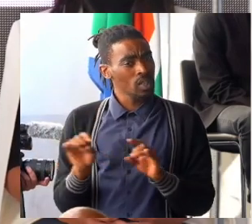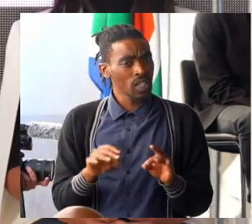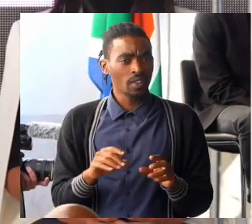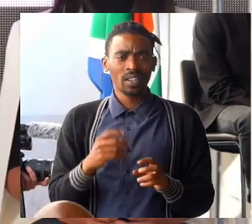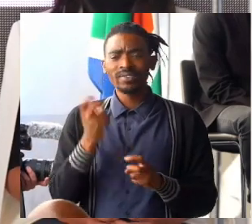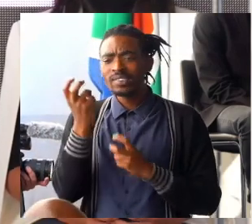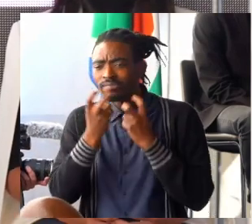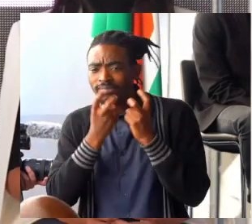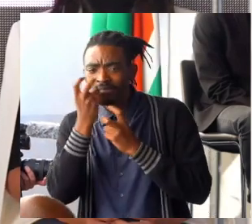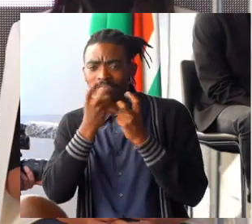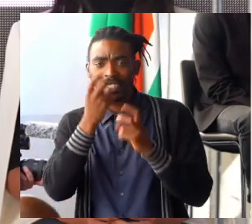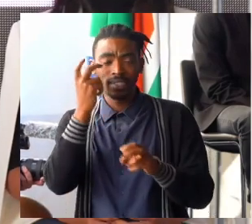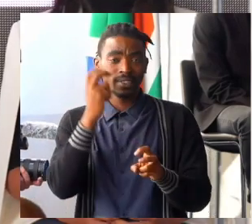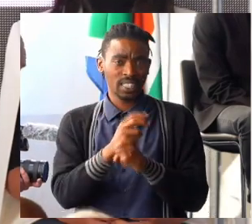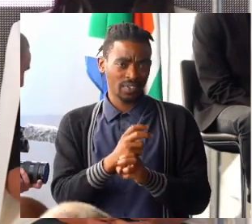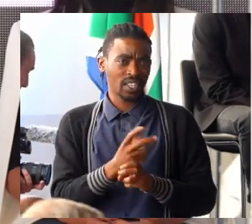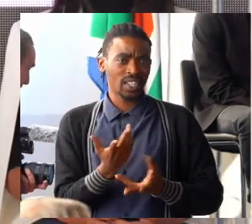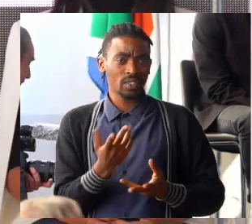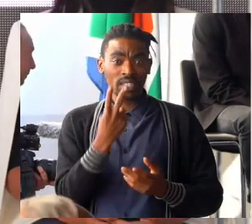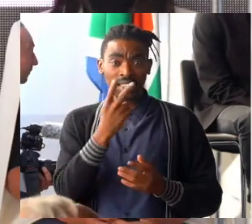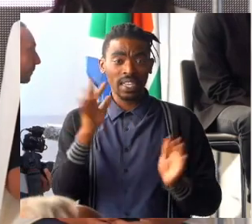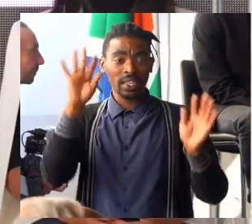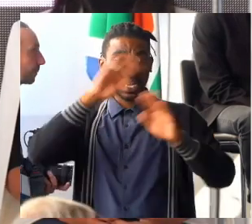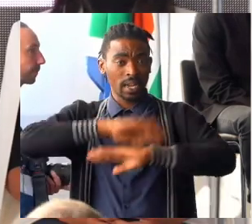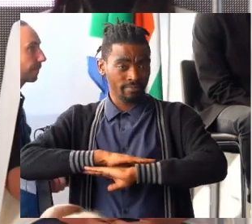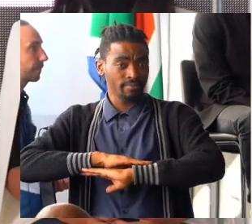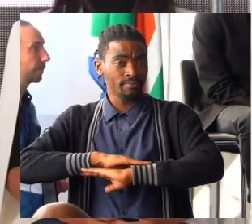emergency, especially at night.